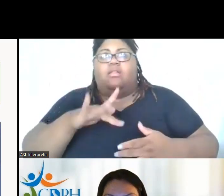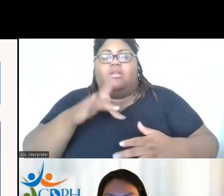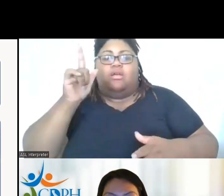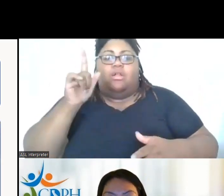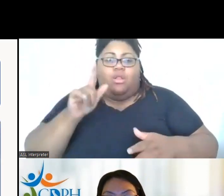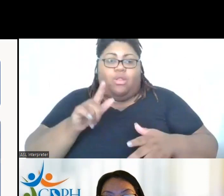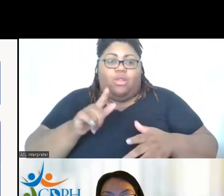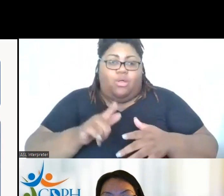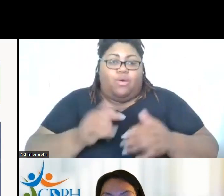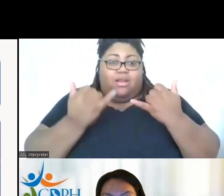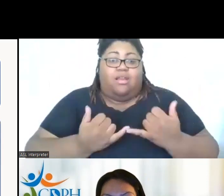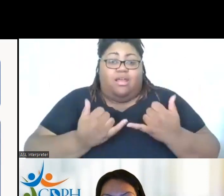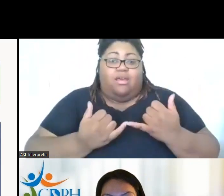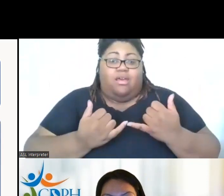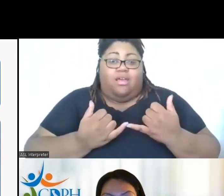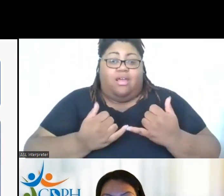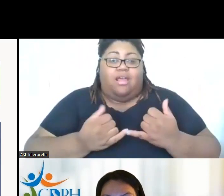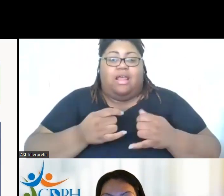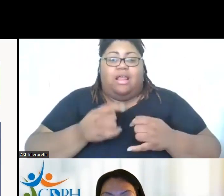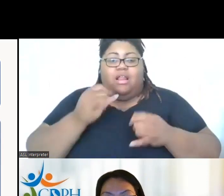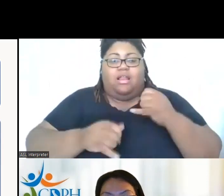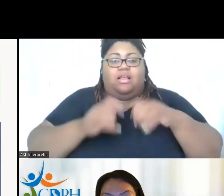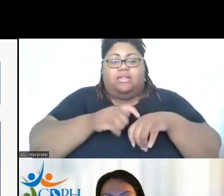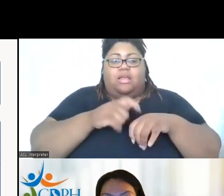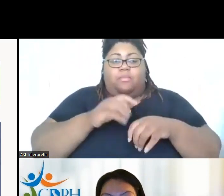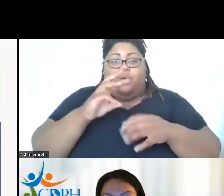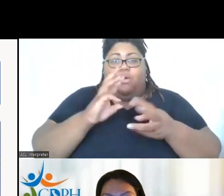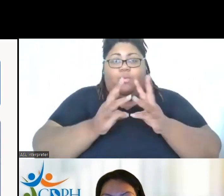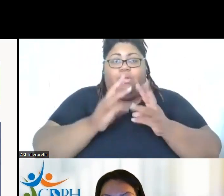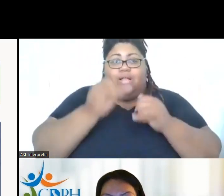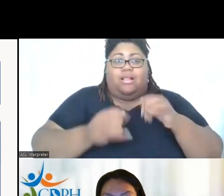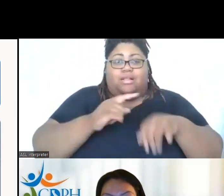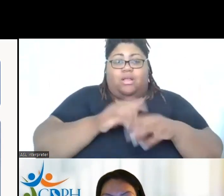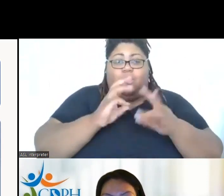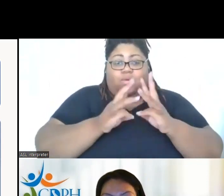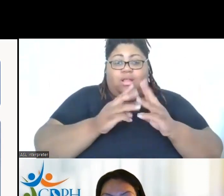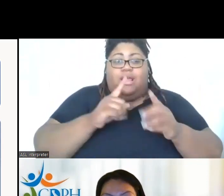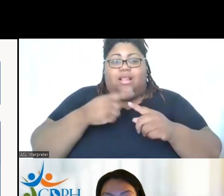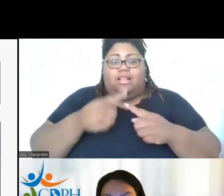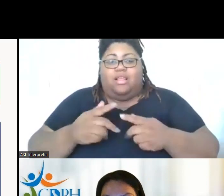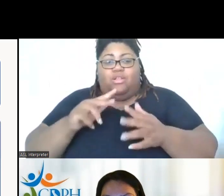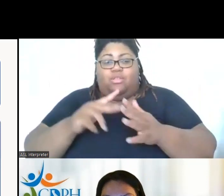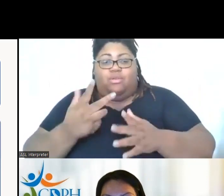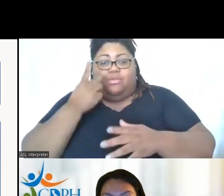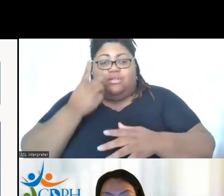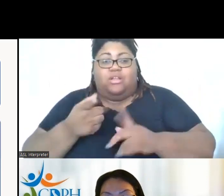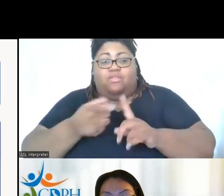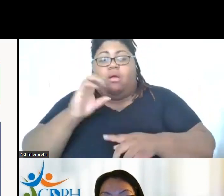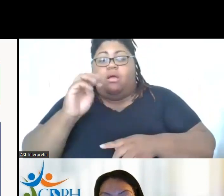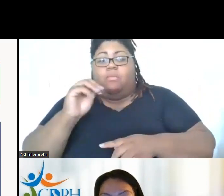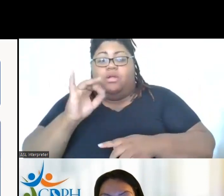first winter. The peak after that was Delta. And then that third one you see is from the Omicron